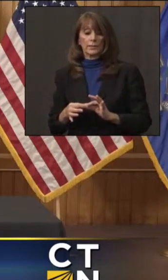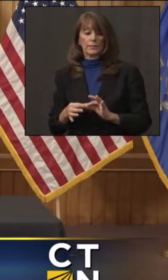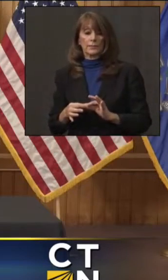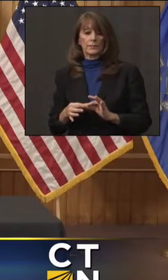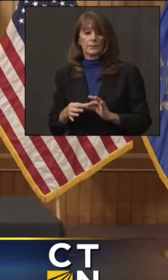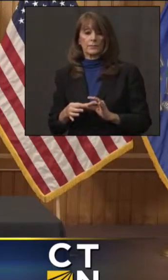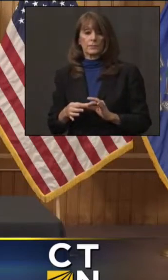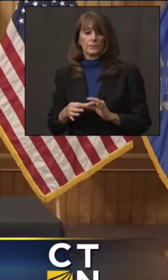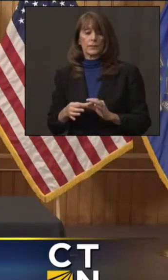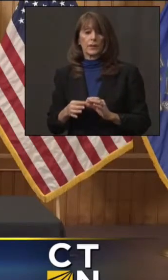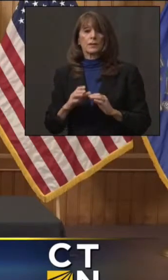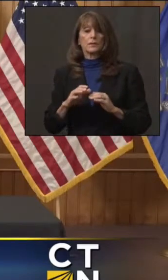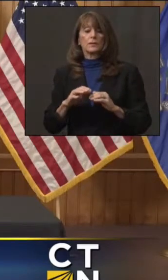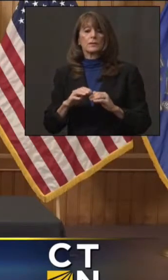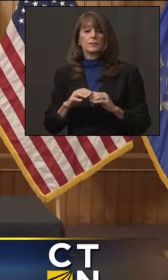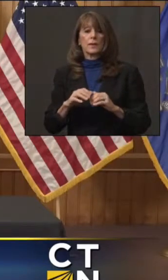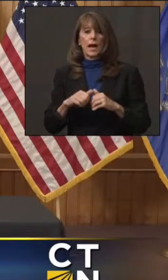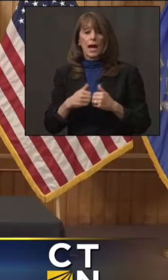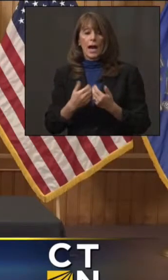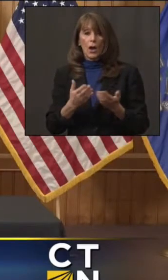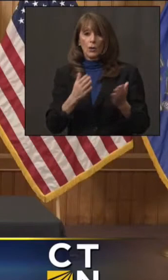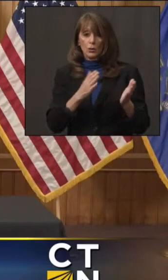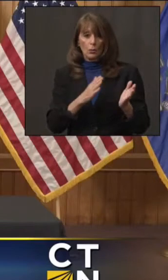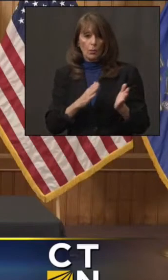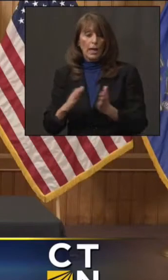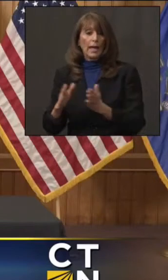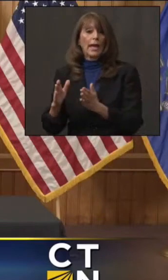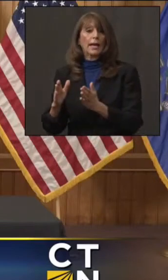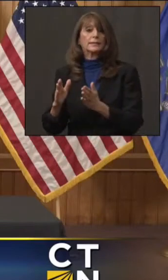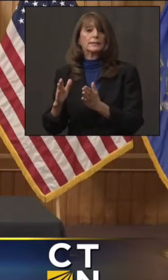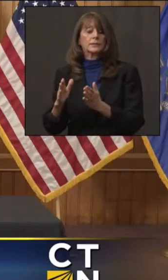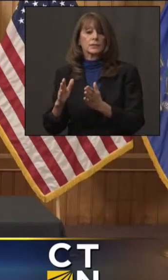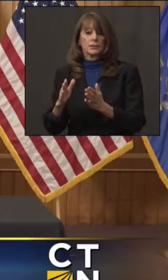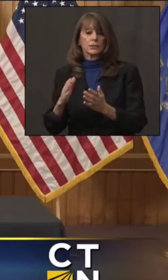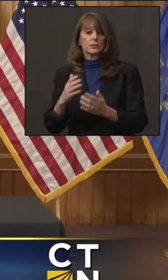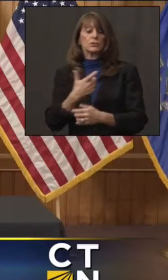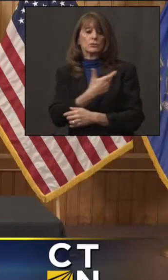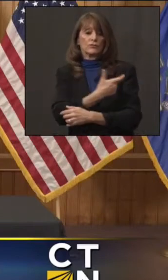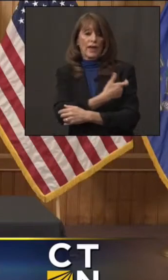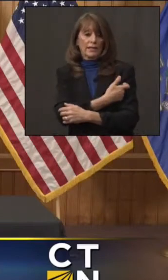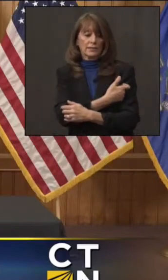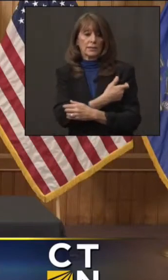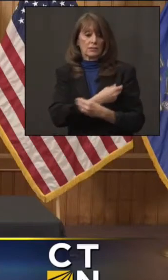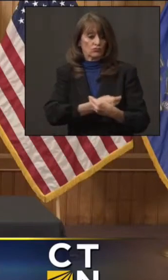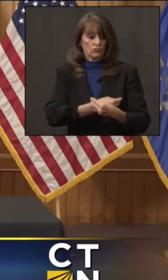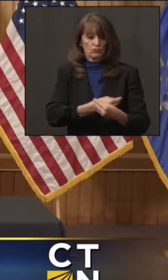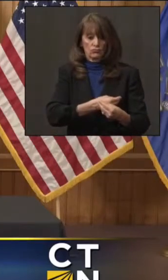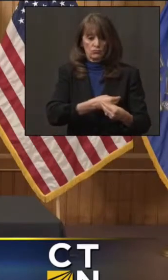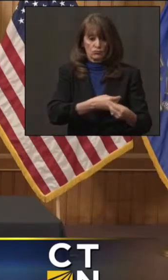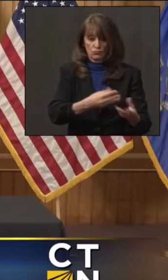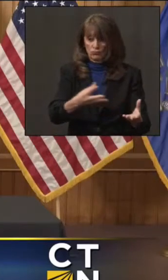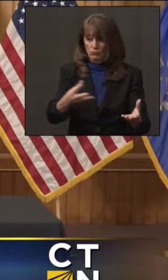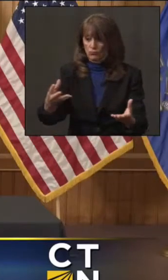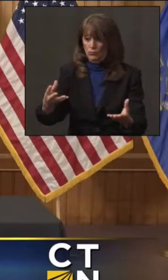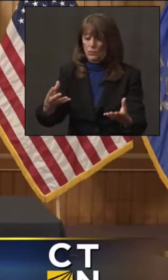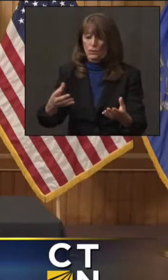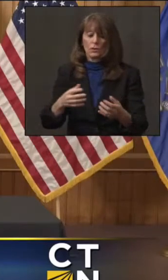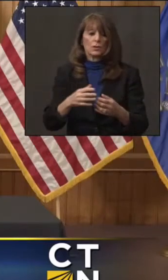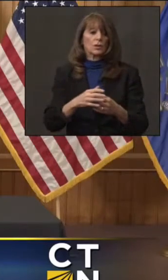distribution of the vaccine. I've covered a lot of that, but I guess who's tracking how many doses have been given and to whom,